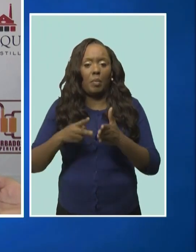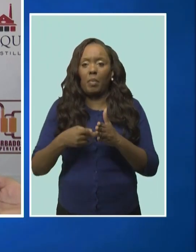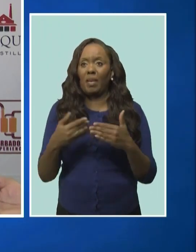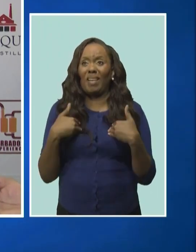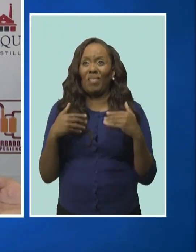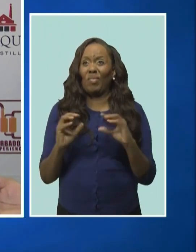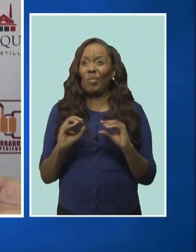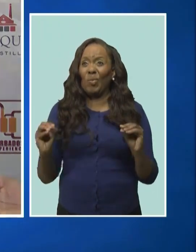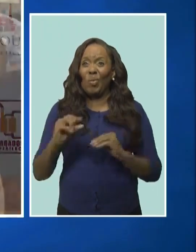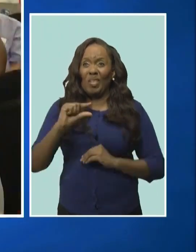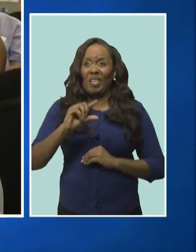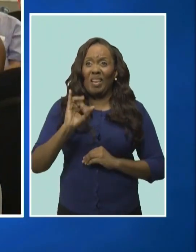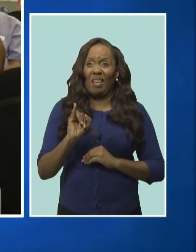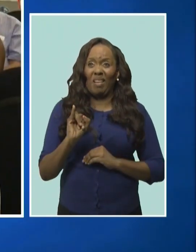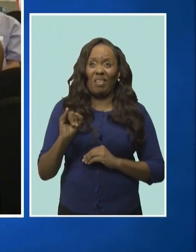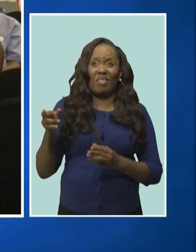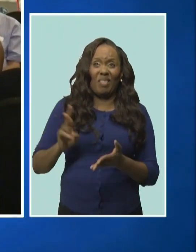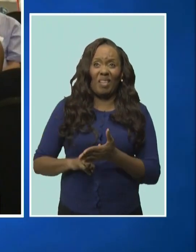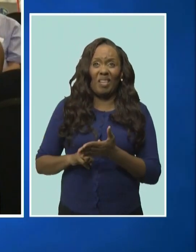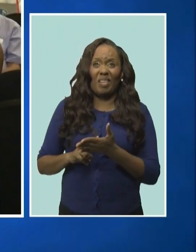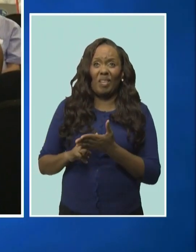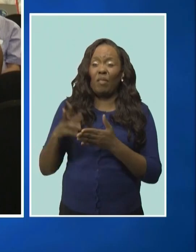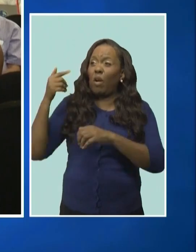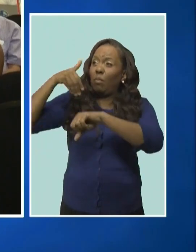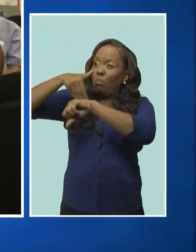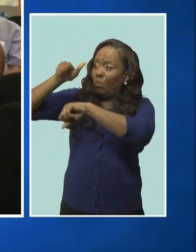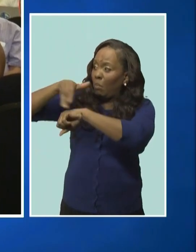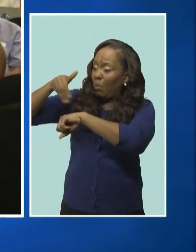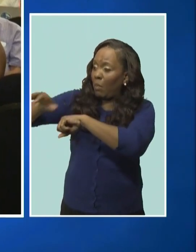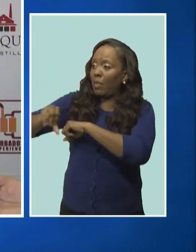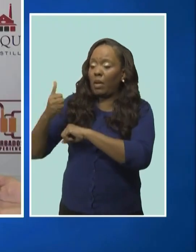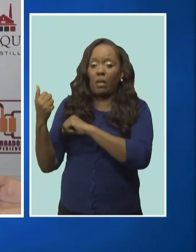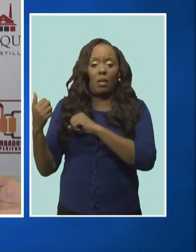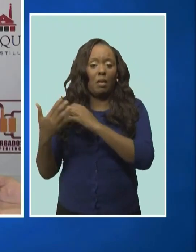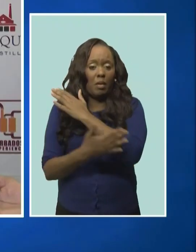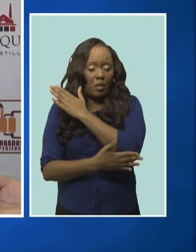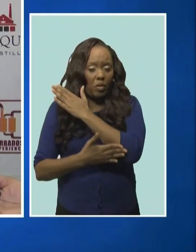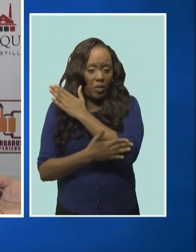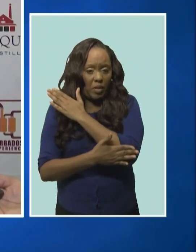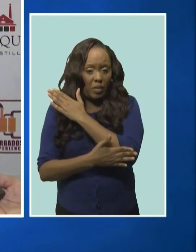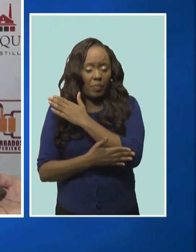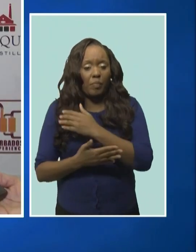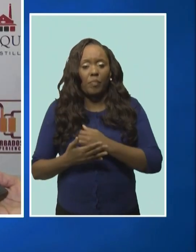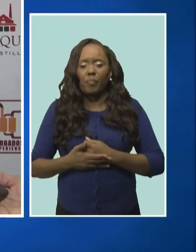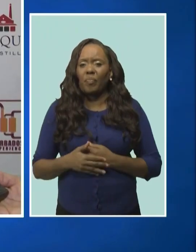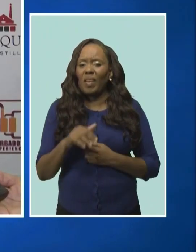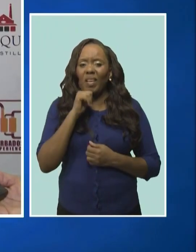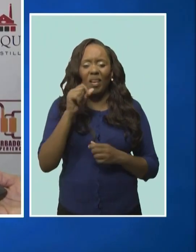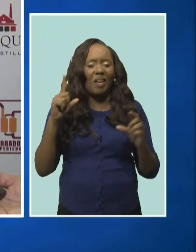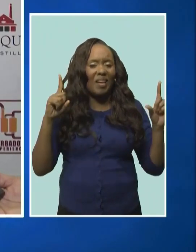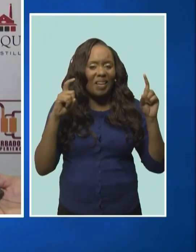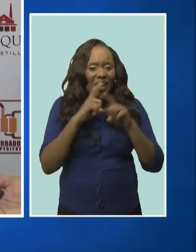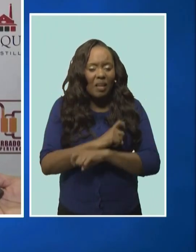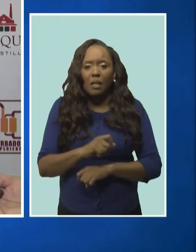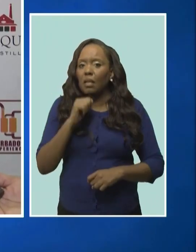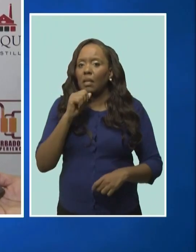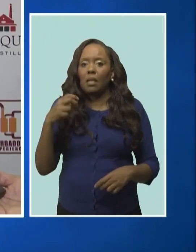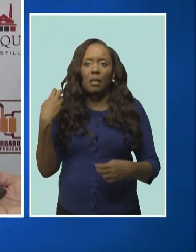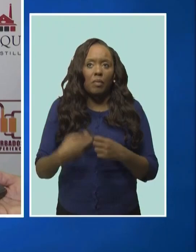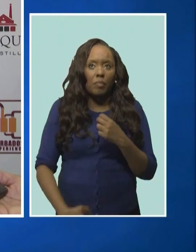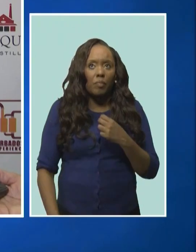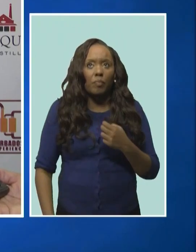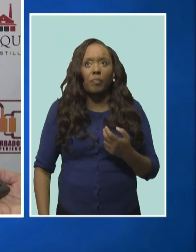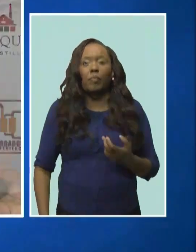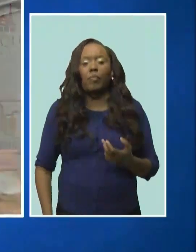it's long overdue. And as I say, these things are not complex things. We are saying, protect the words